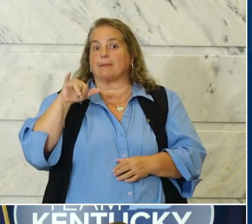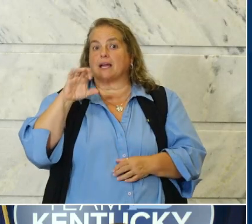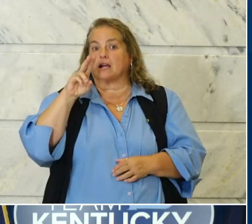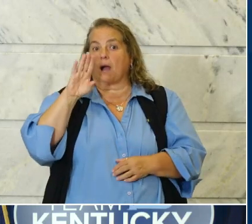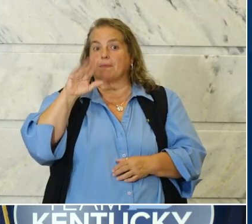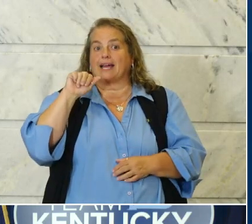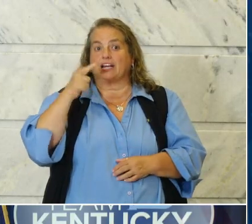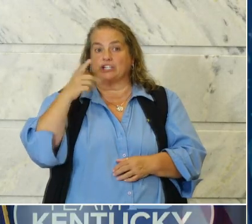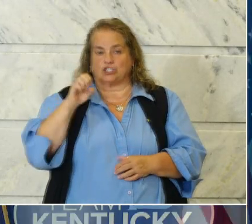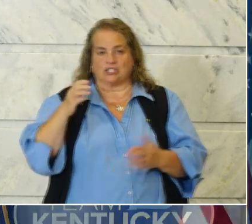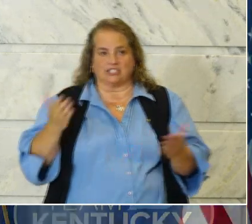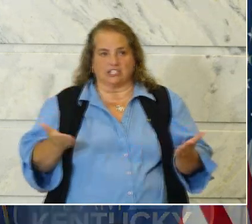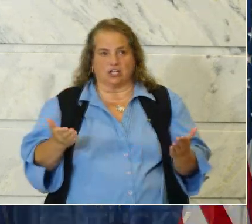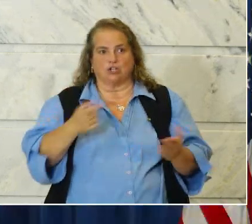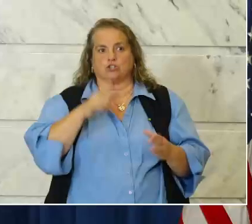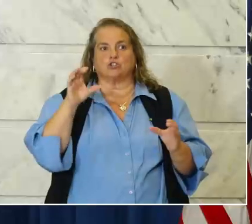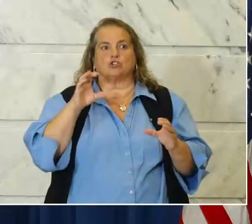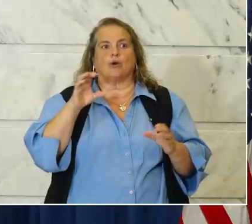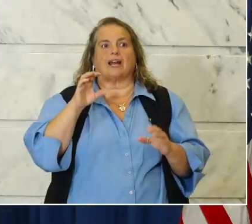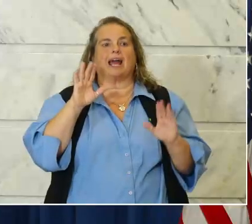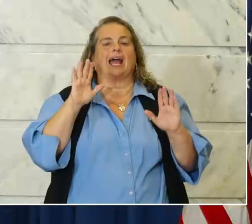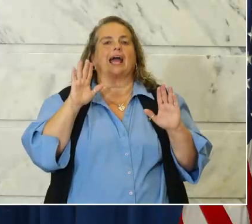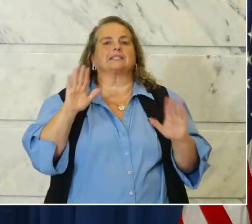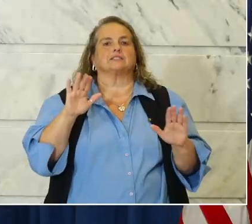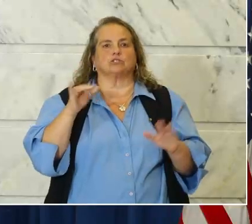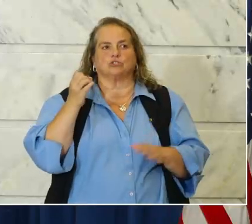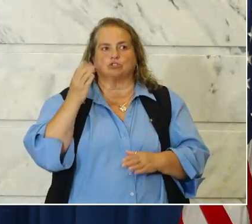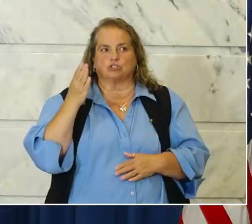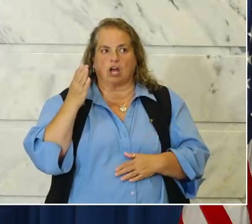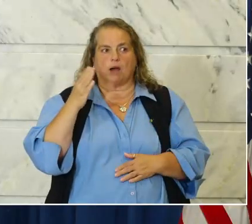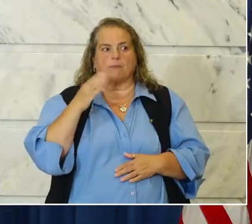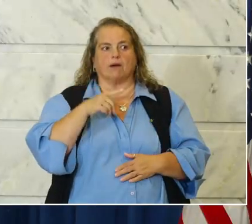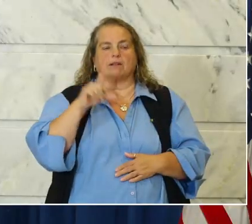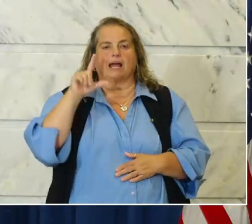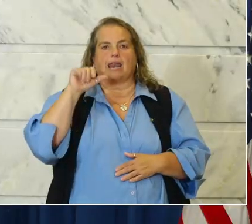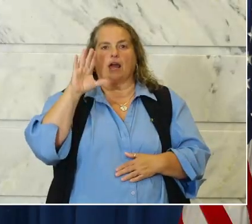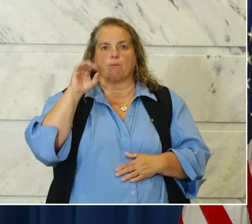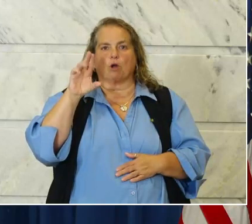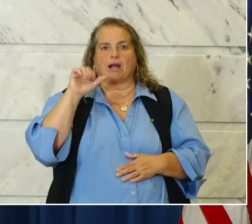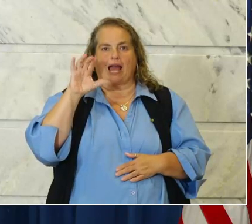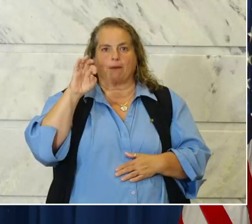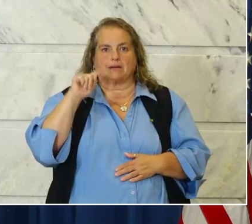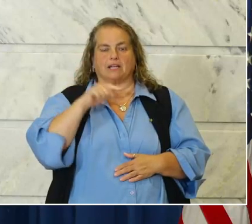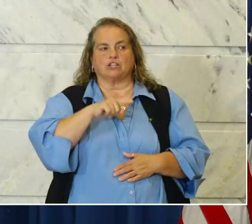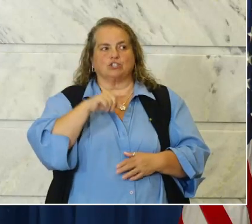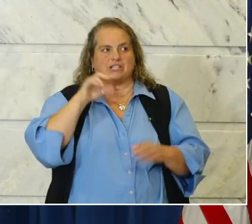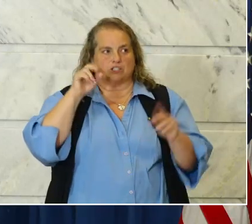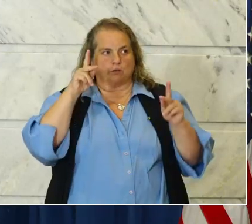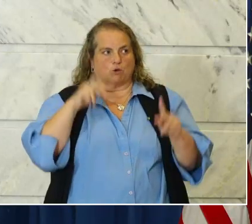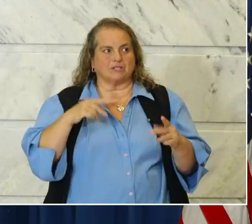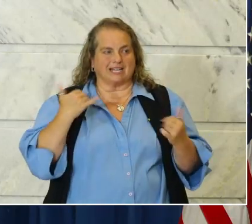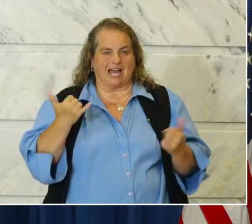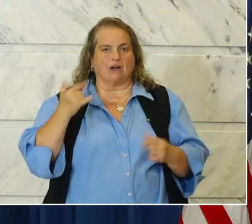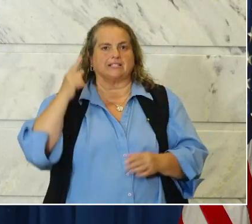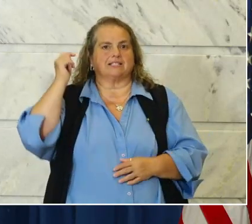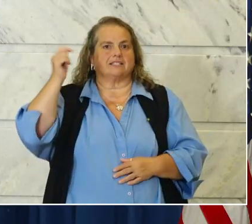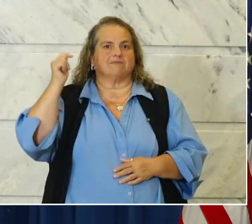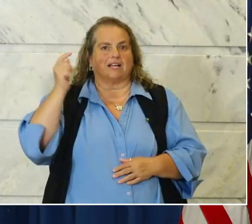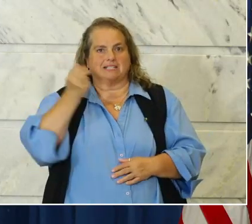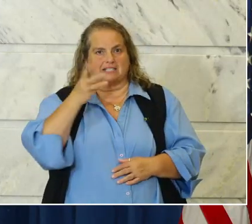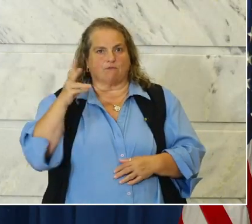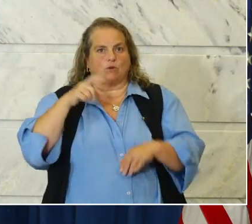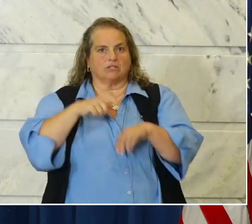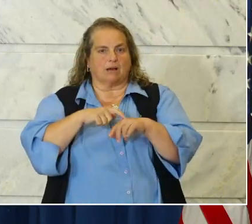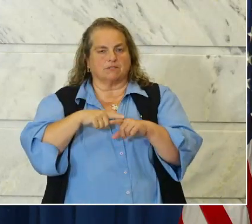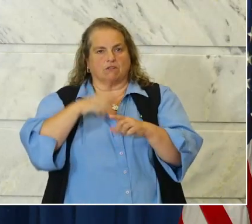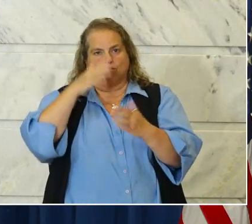She is doing an excellent job over in the Labor Cabinet and is the individual that has now been testifying multiple times in front